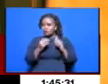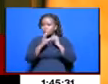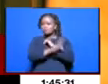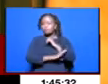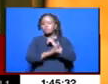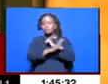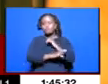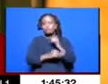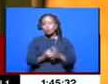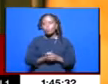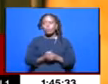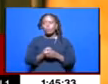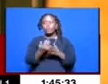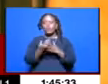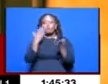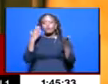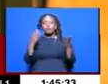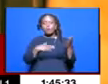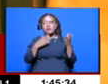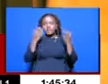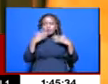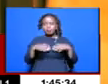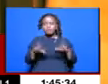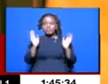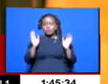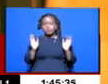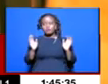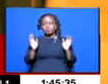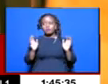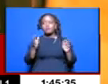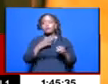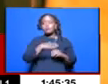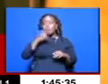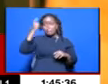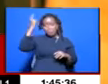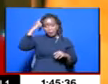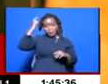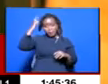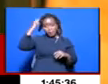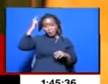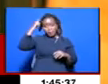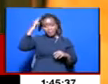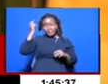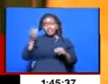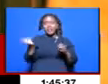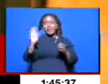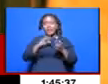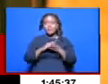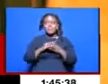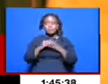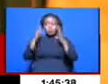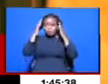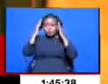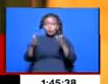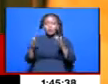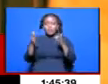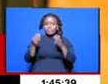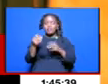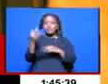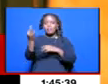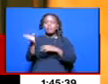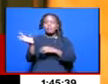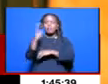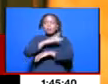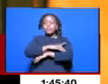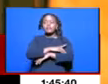Before I sign off, my mind races back to those 3 days in this tent